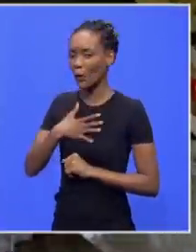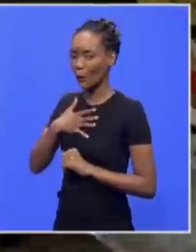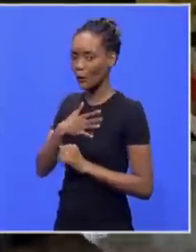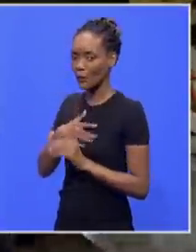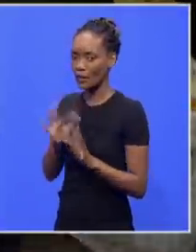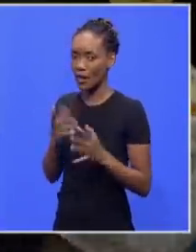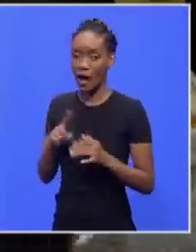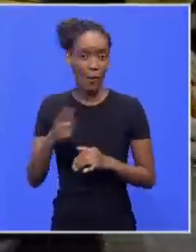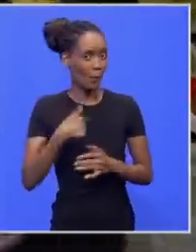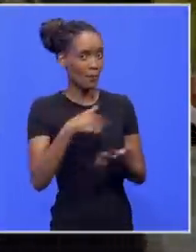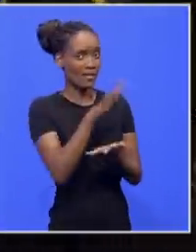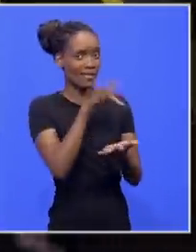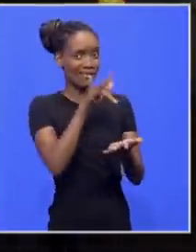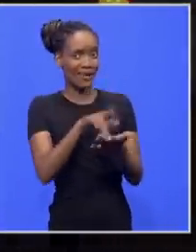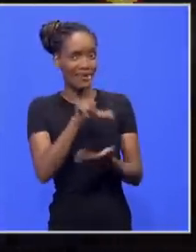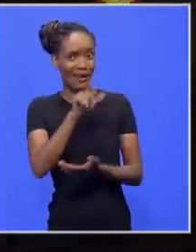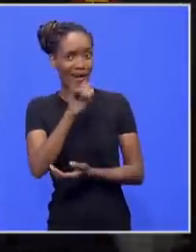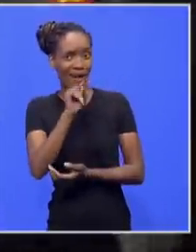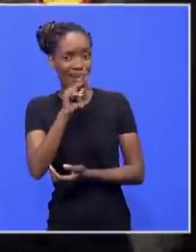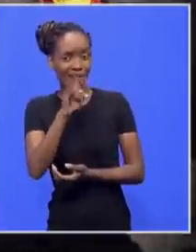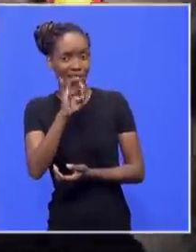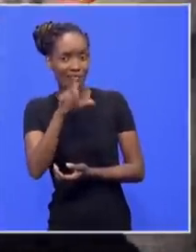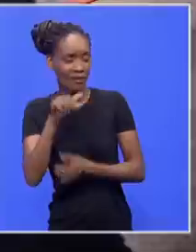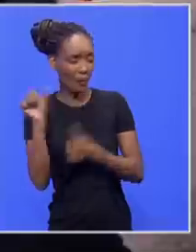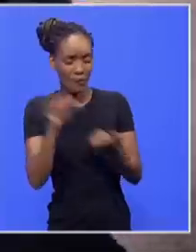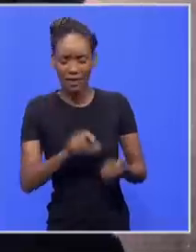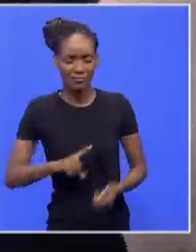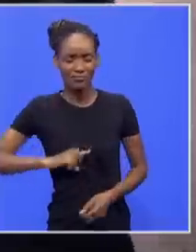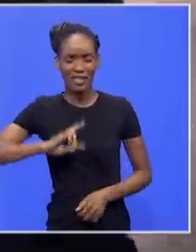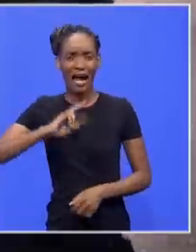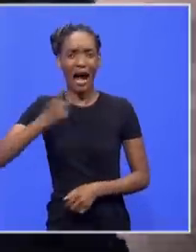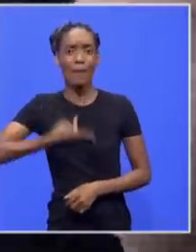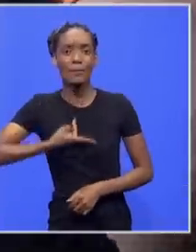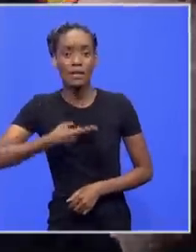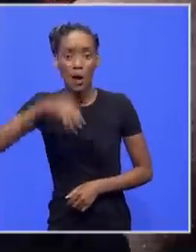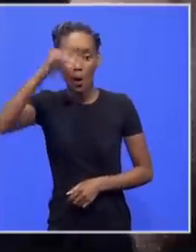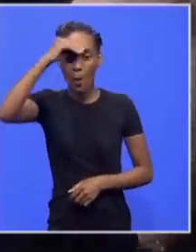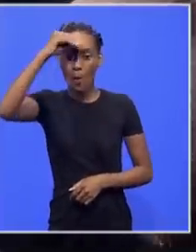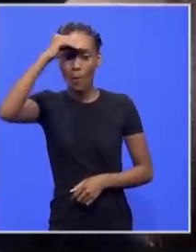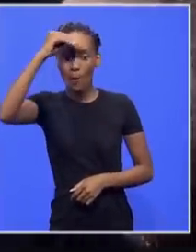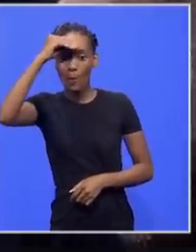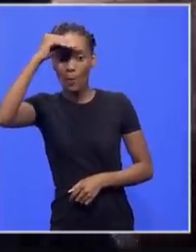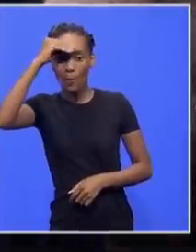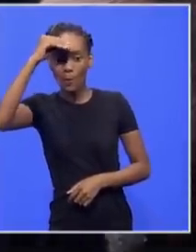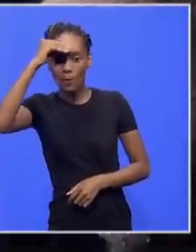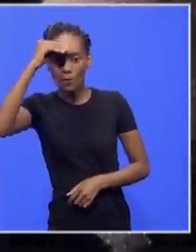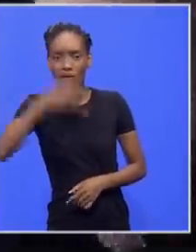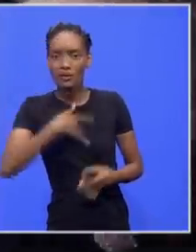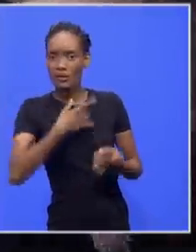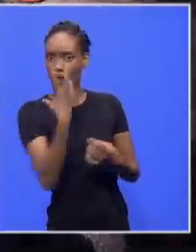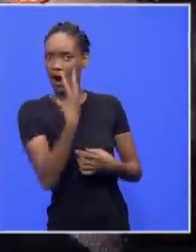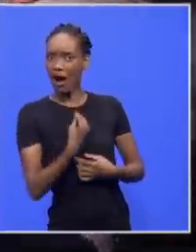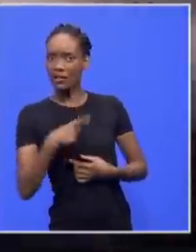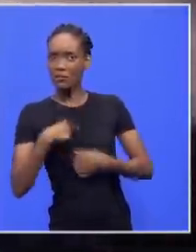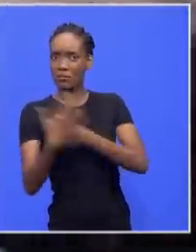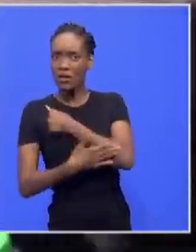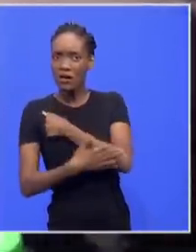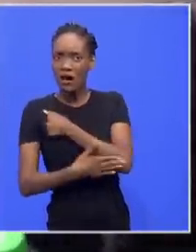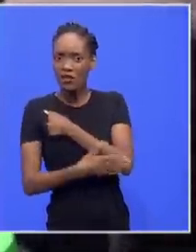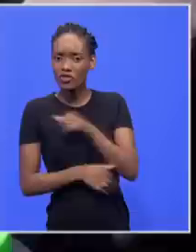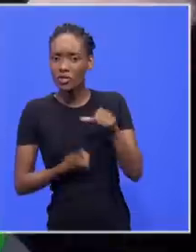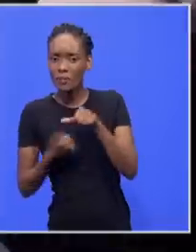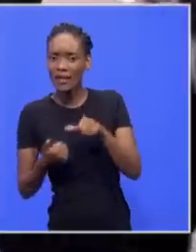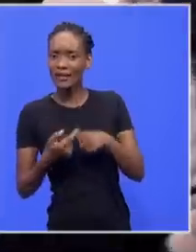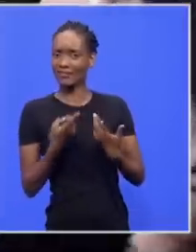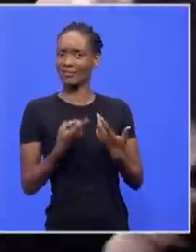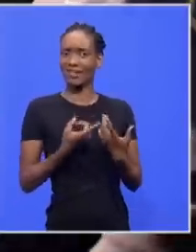Lindela. I'm so upset. One police tell me why you doesn't go to your country. Which kind of the country someone can tell